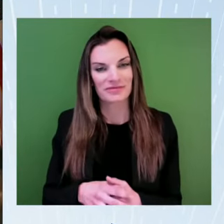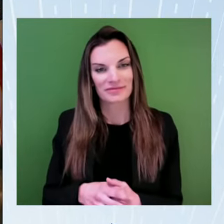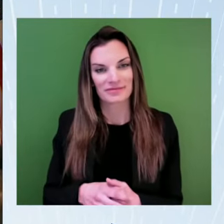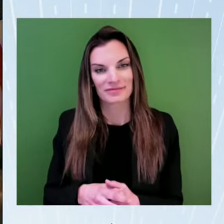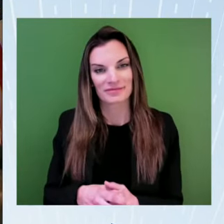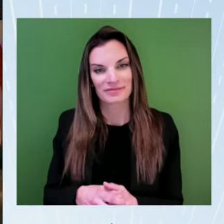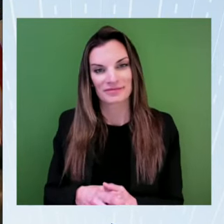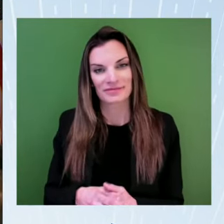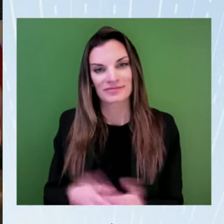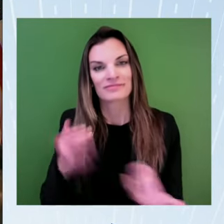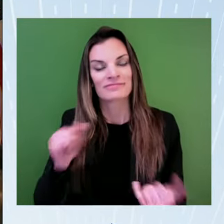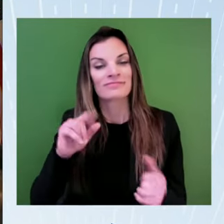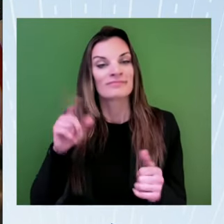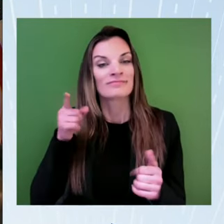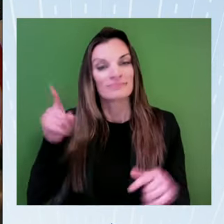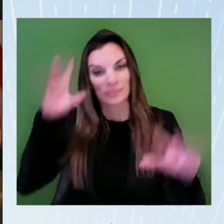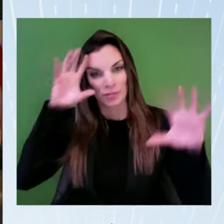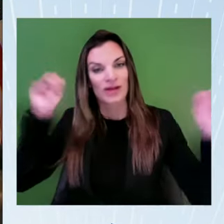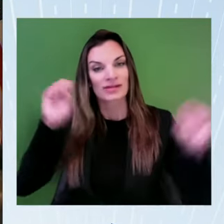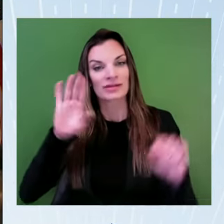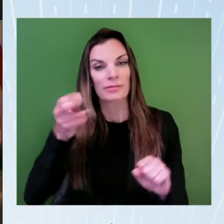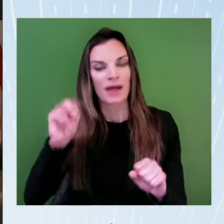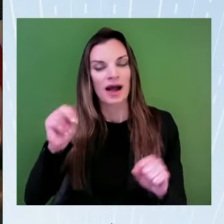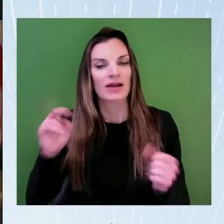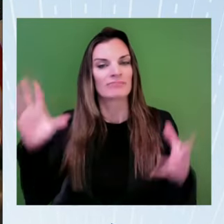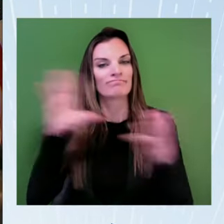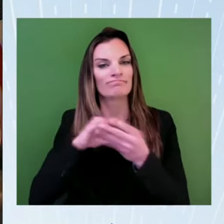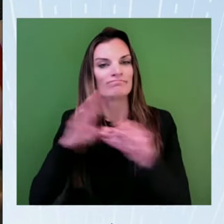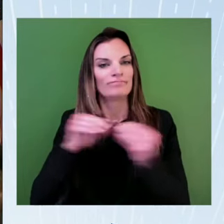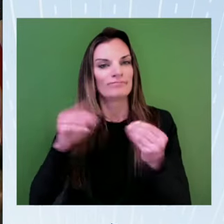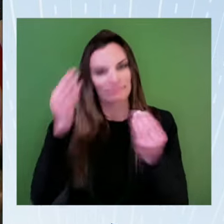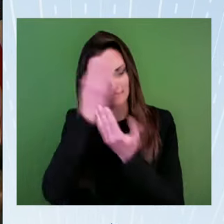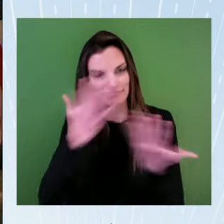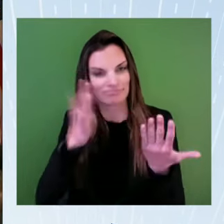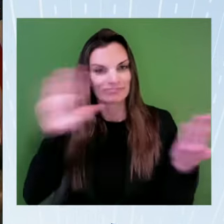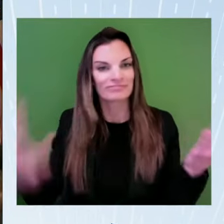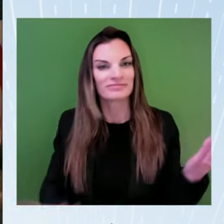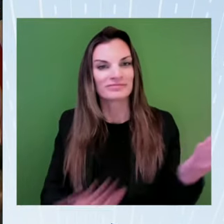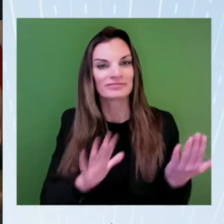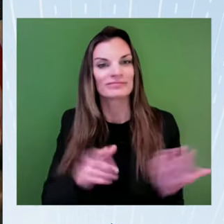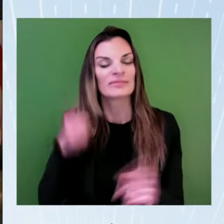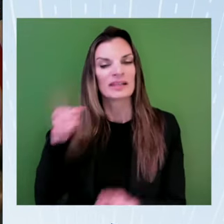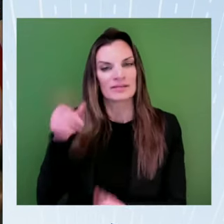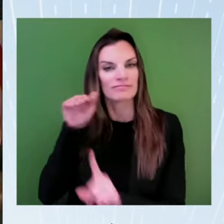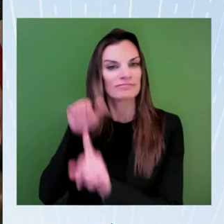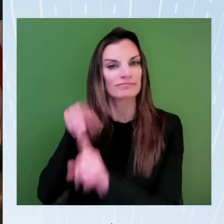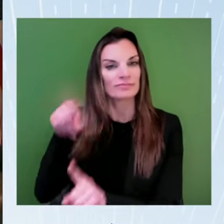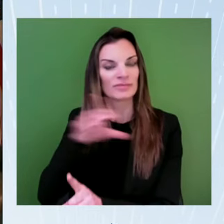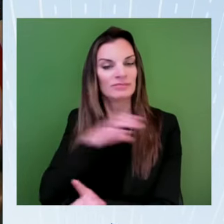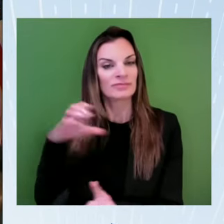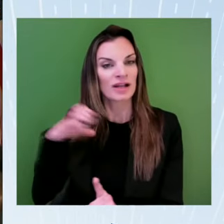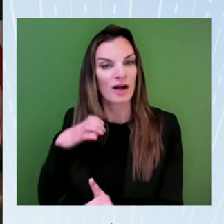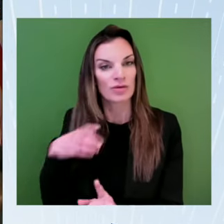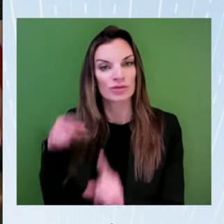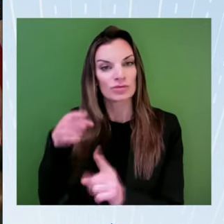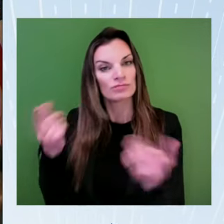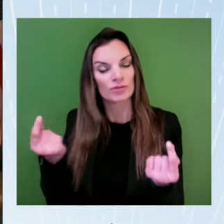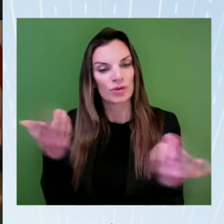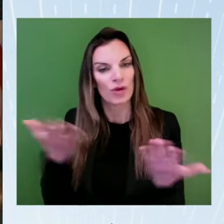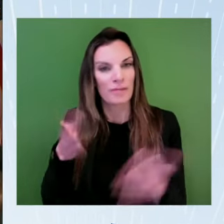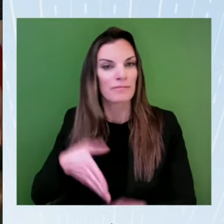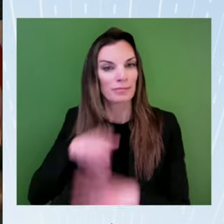Union address, President Biden called on Congress to act to remove barriers that prevent doctors